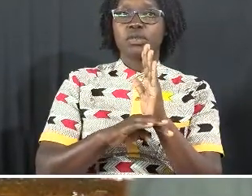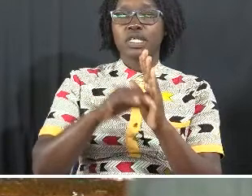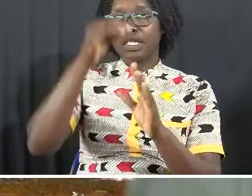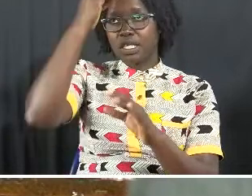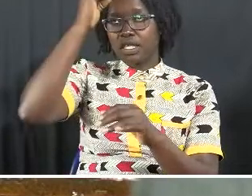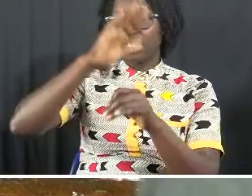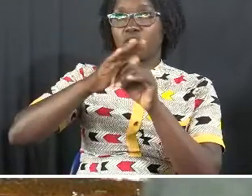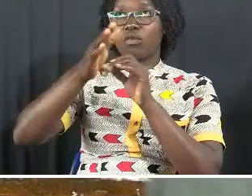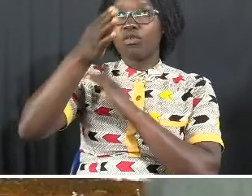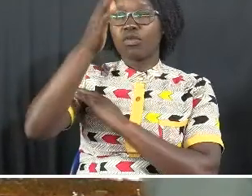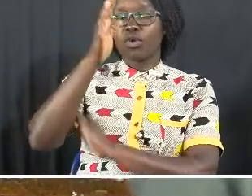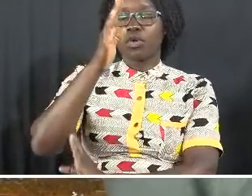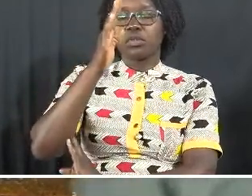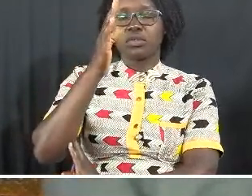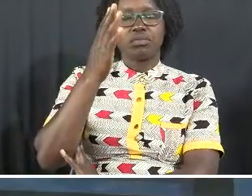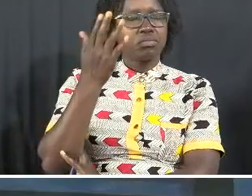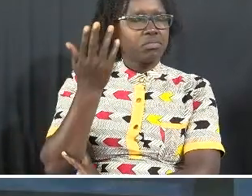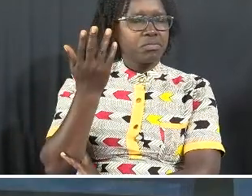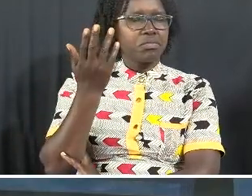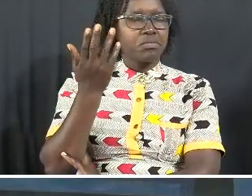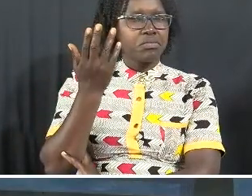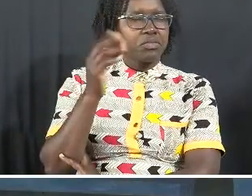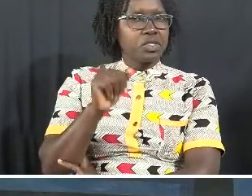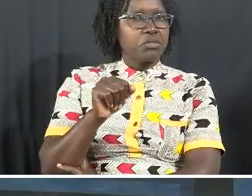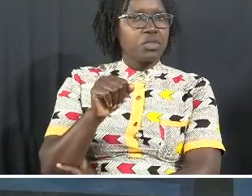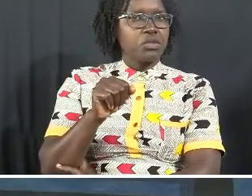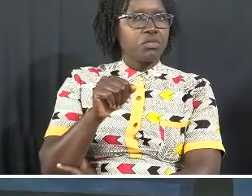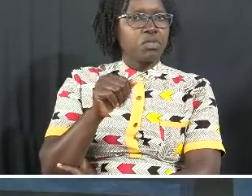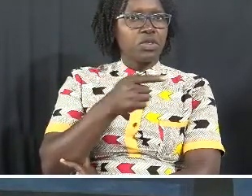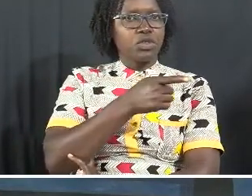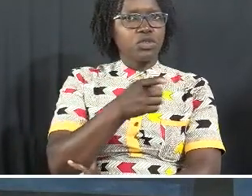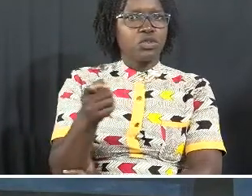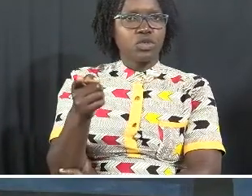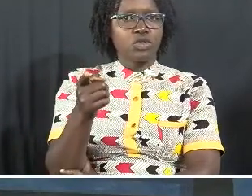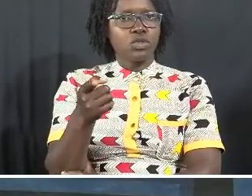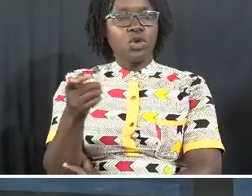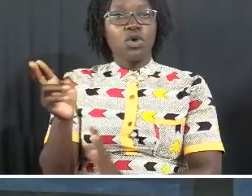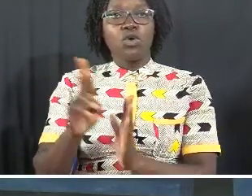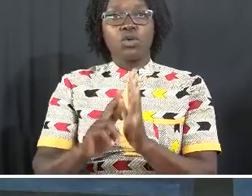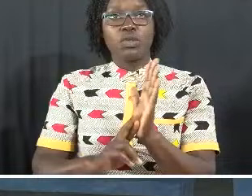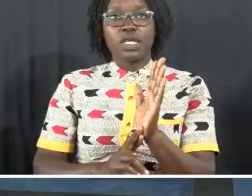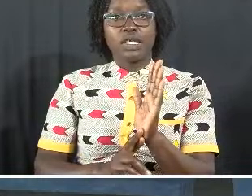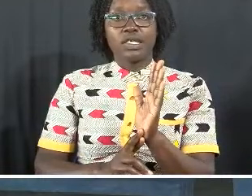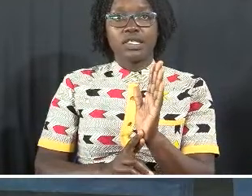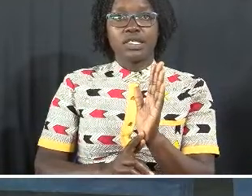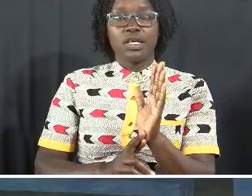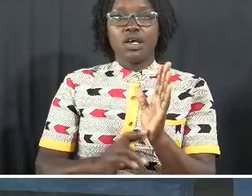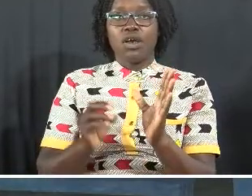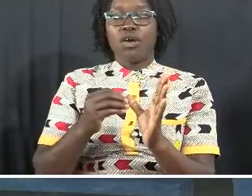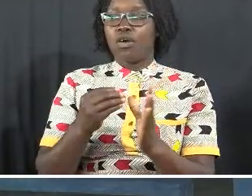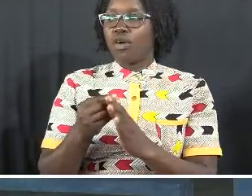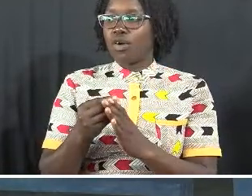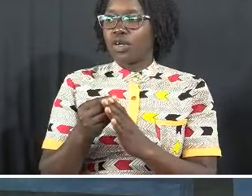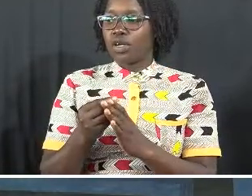kingdom. You could be among those who are taught today in that class, or you could